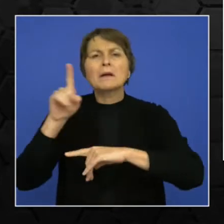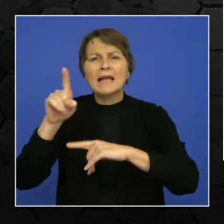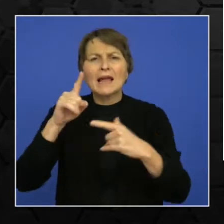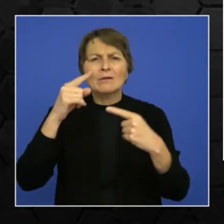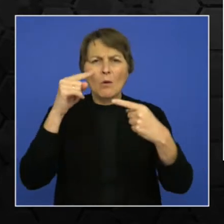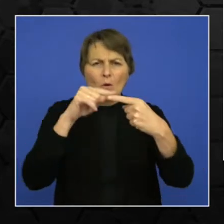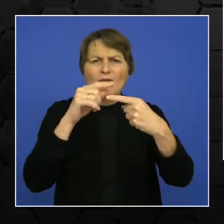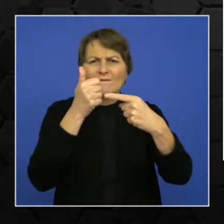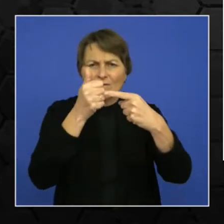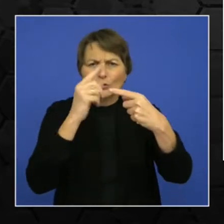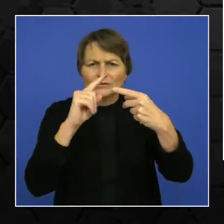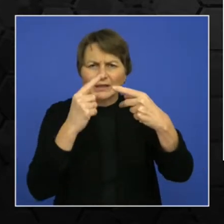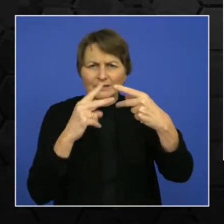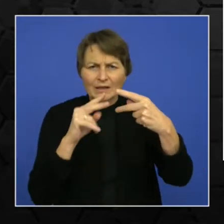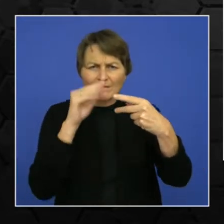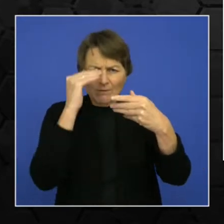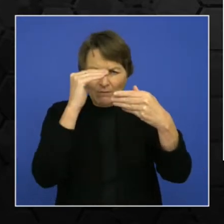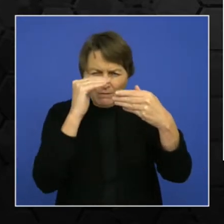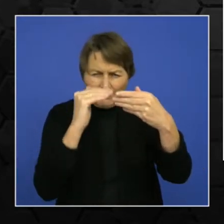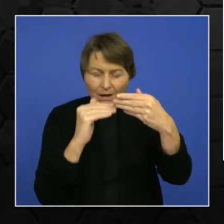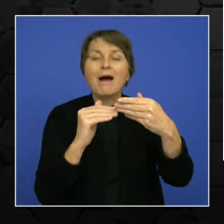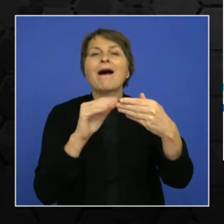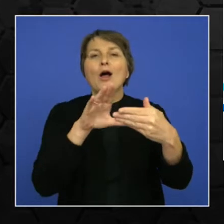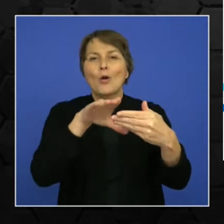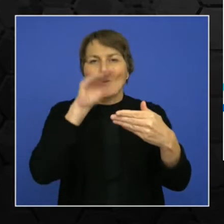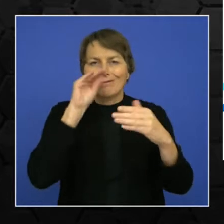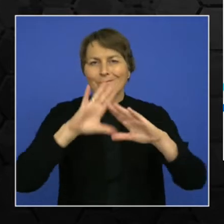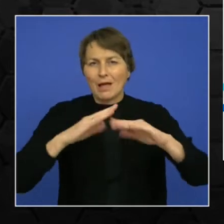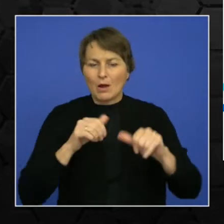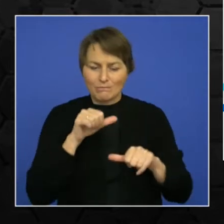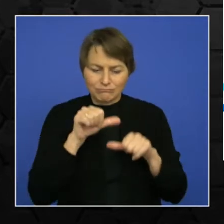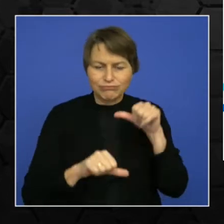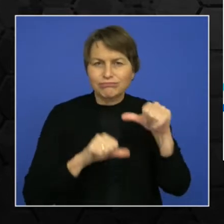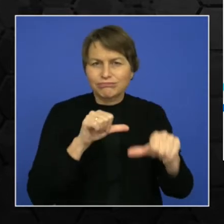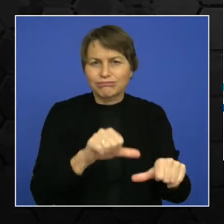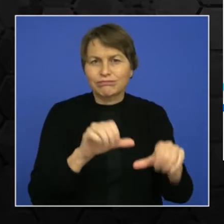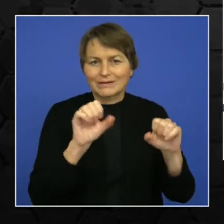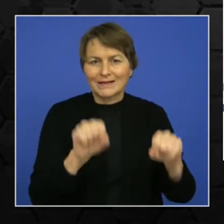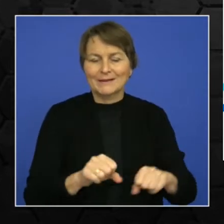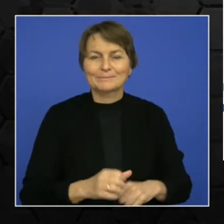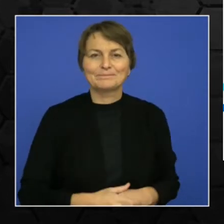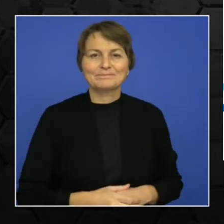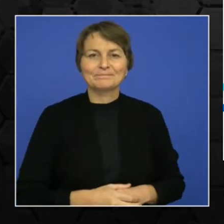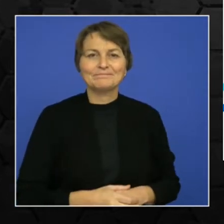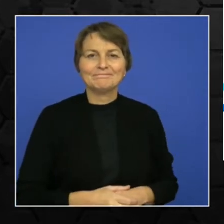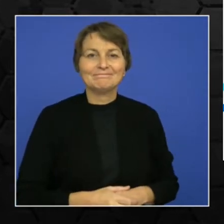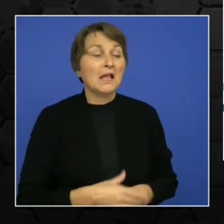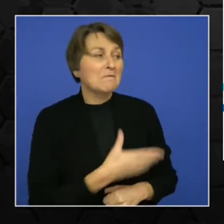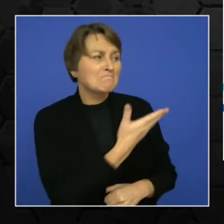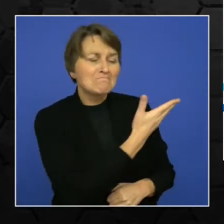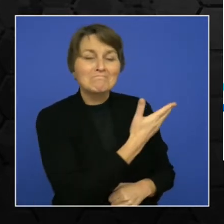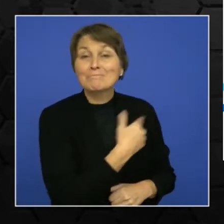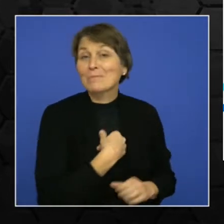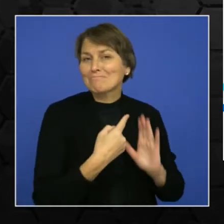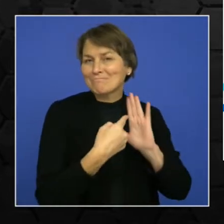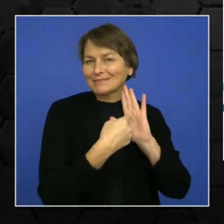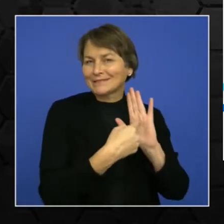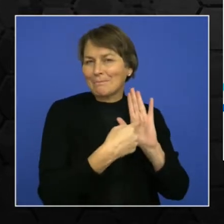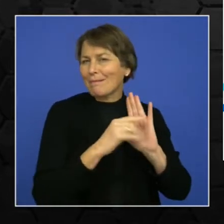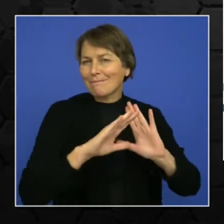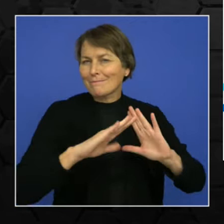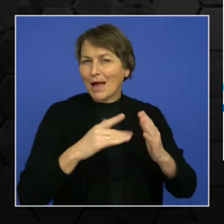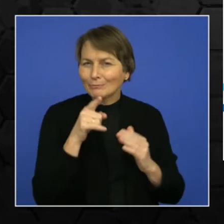in the HealthPod service that can fit your organization needs. So now, without wasting much time, let's dive deep into